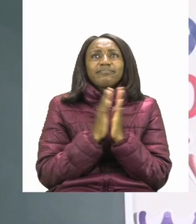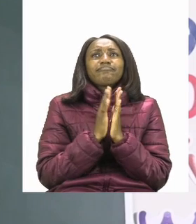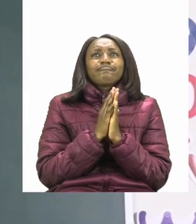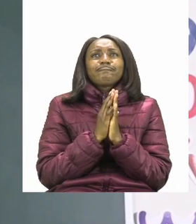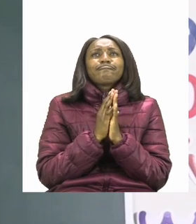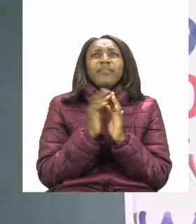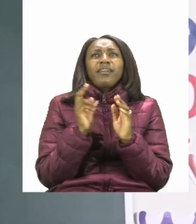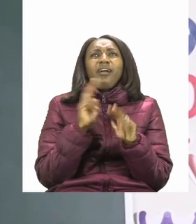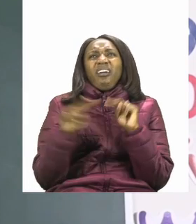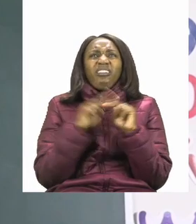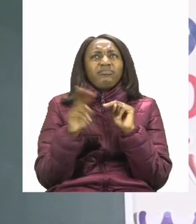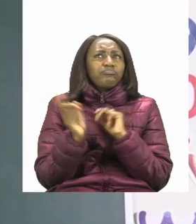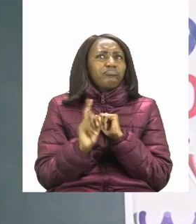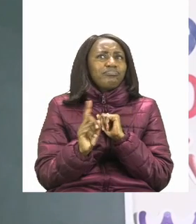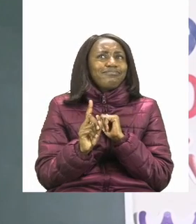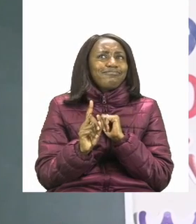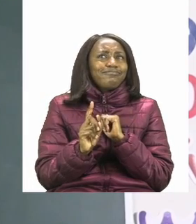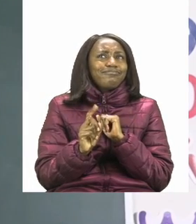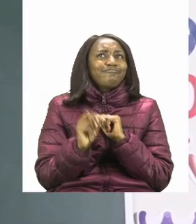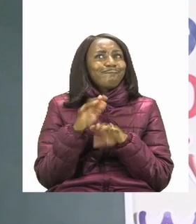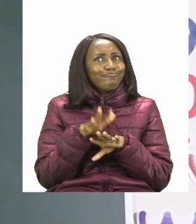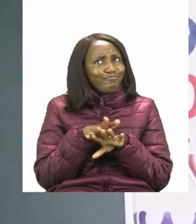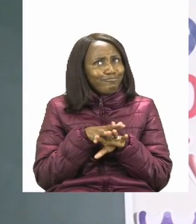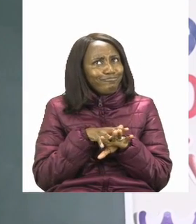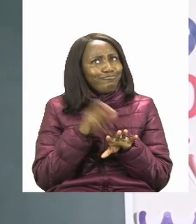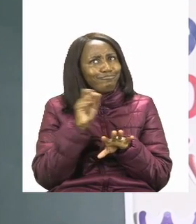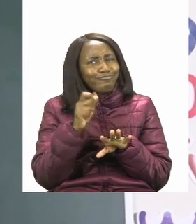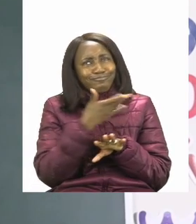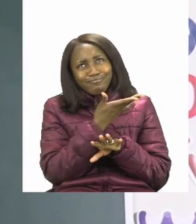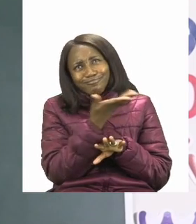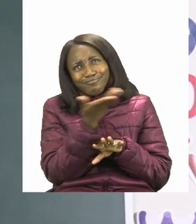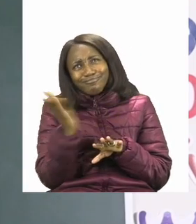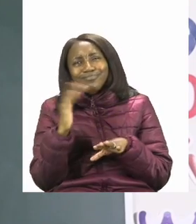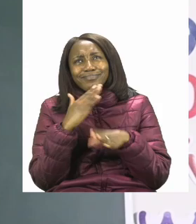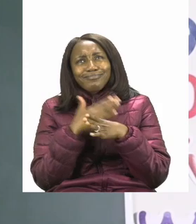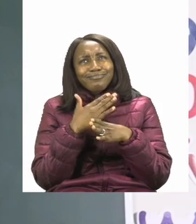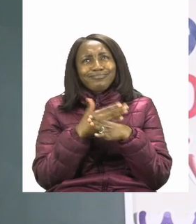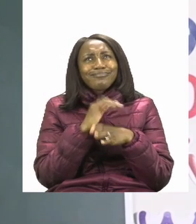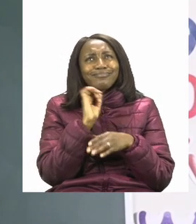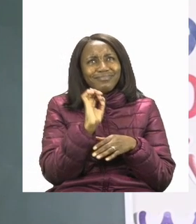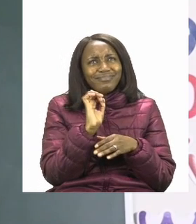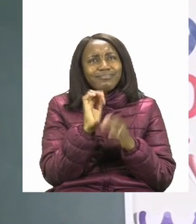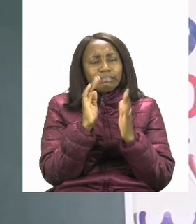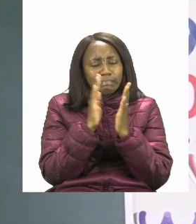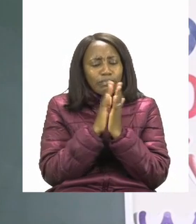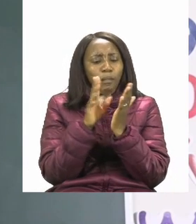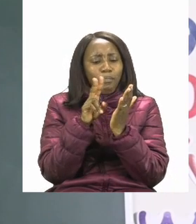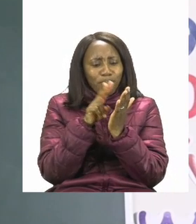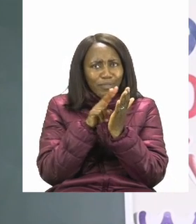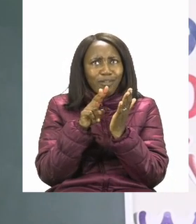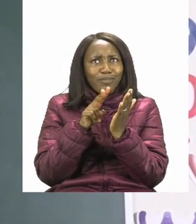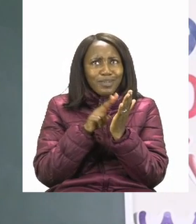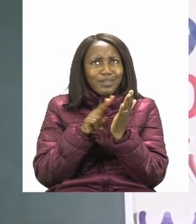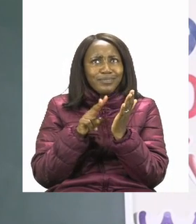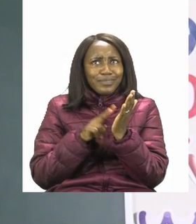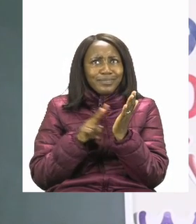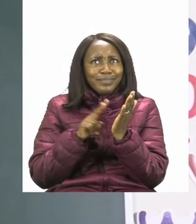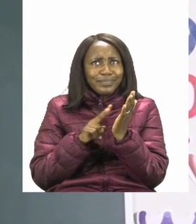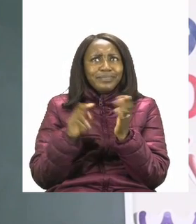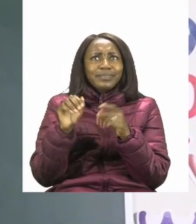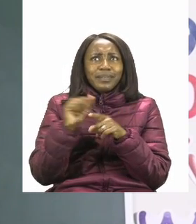girls, and make sure that you finish all your exercise. Try and read all the words so you can practice